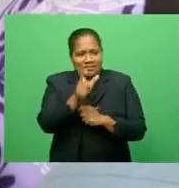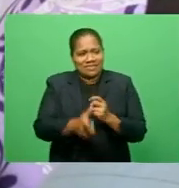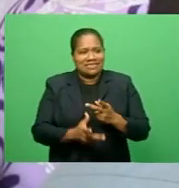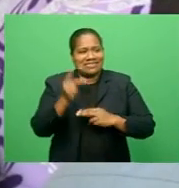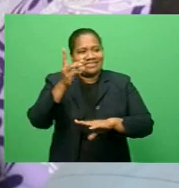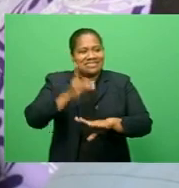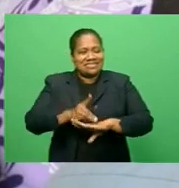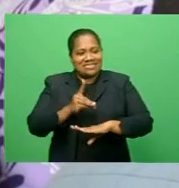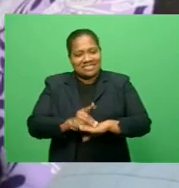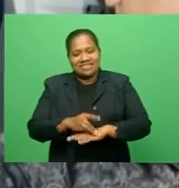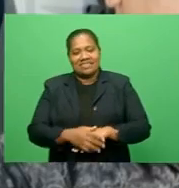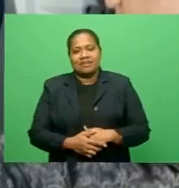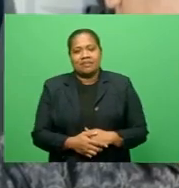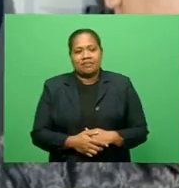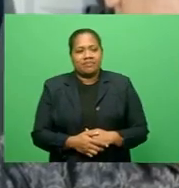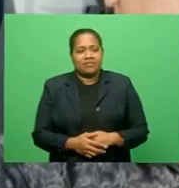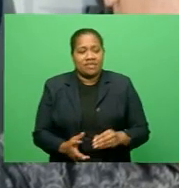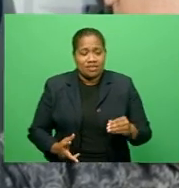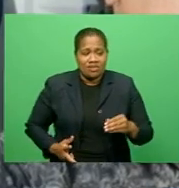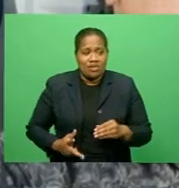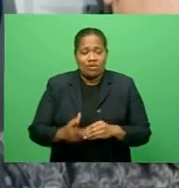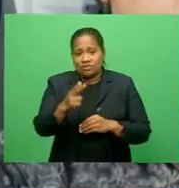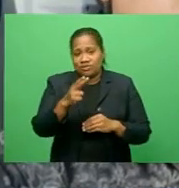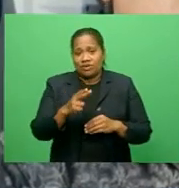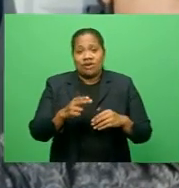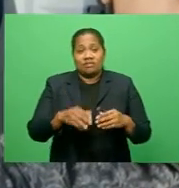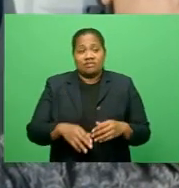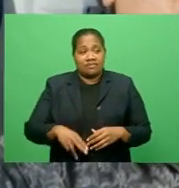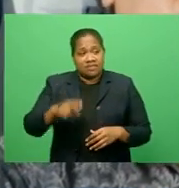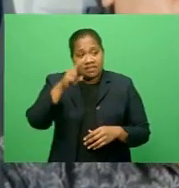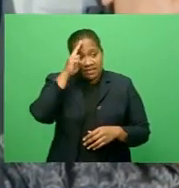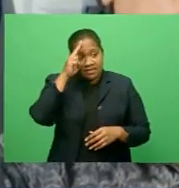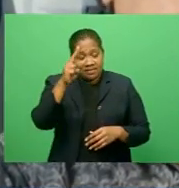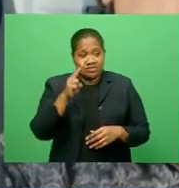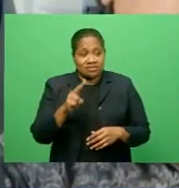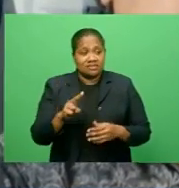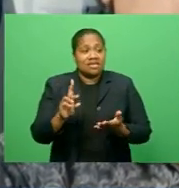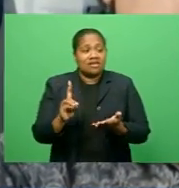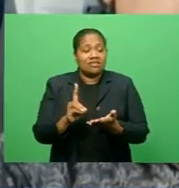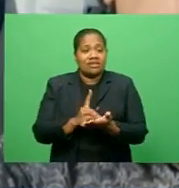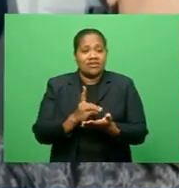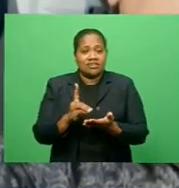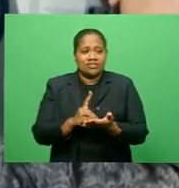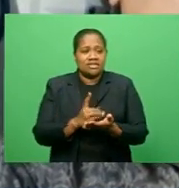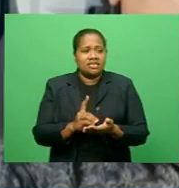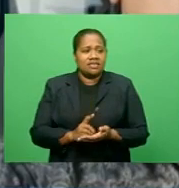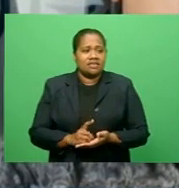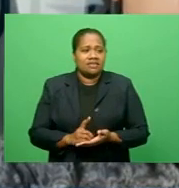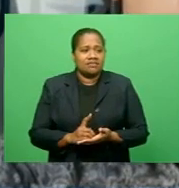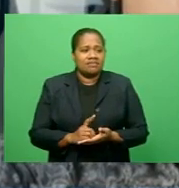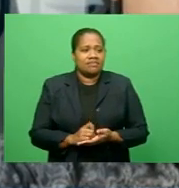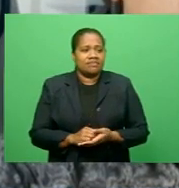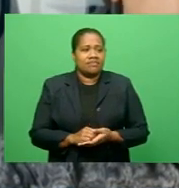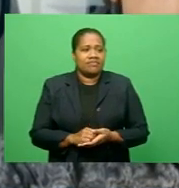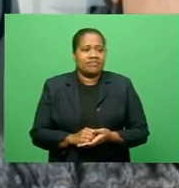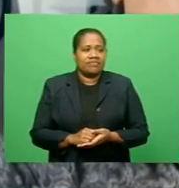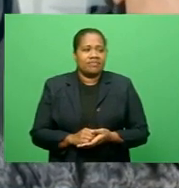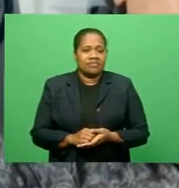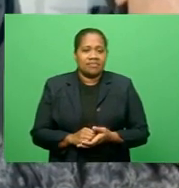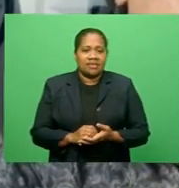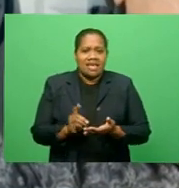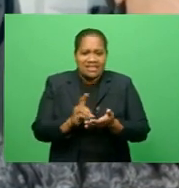We're going to be launching the National Disability Directory. we should indicate all the disability service